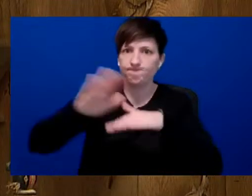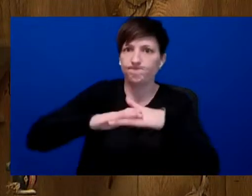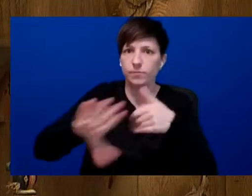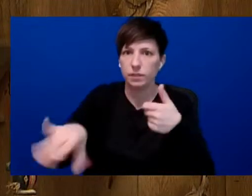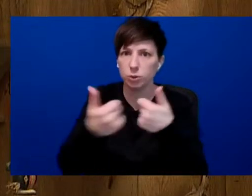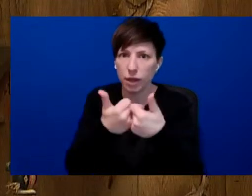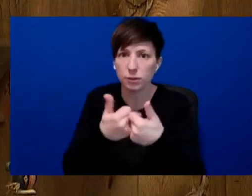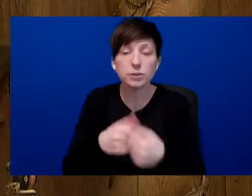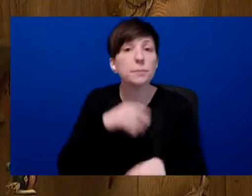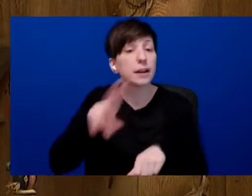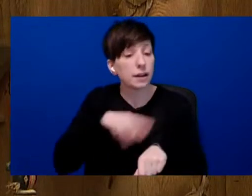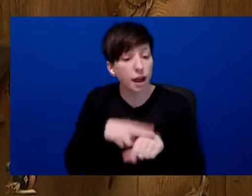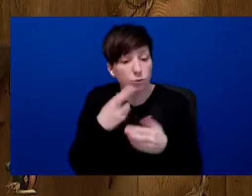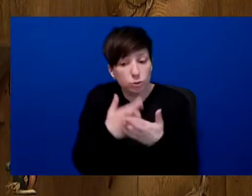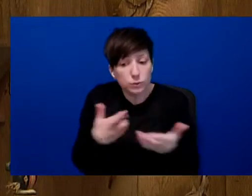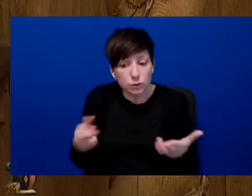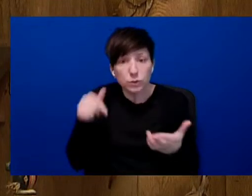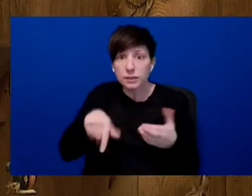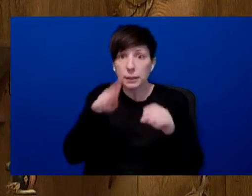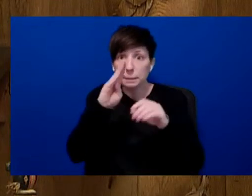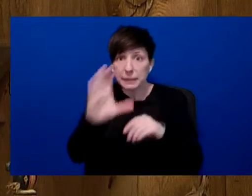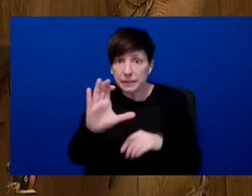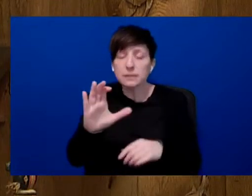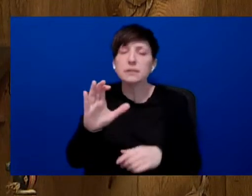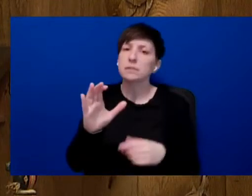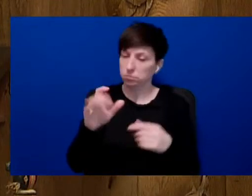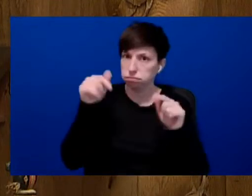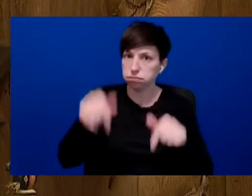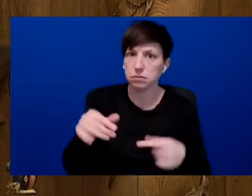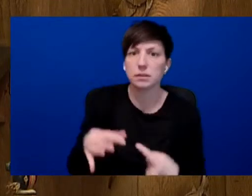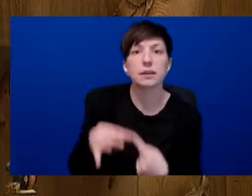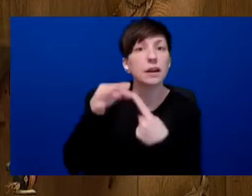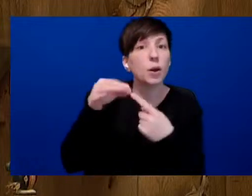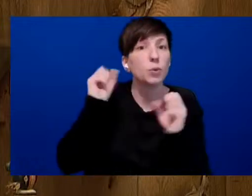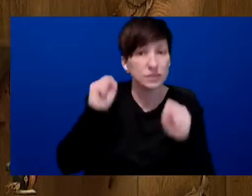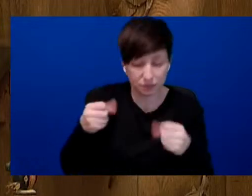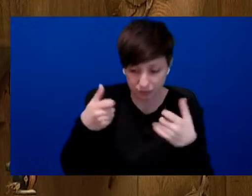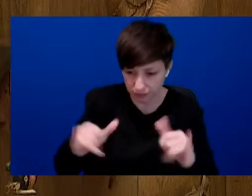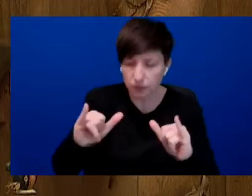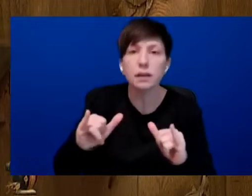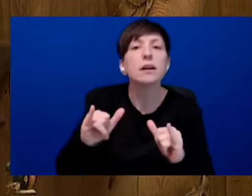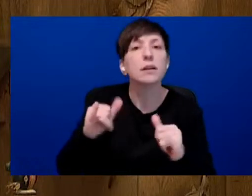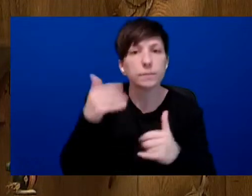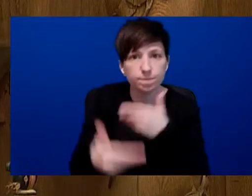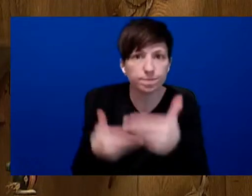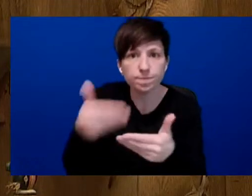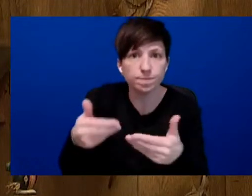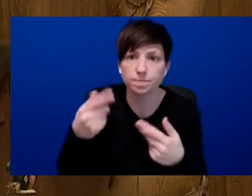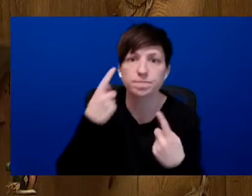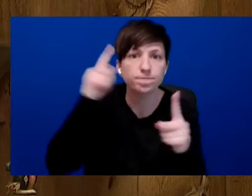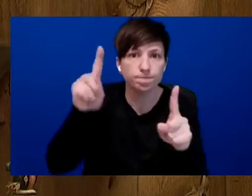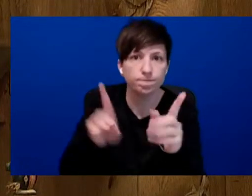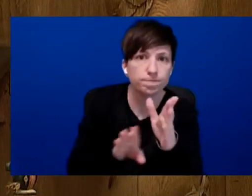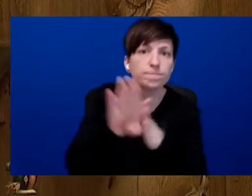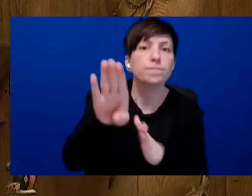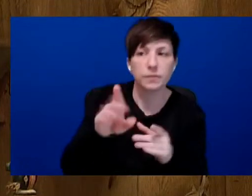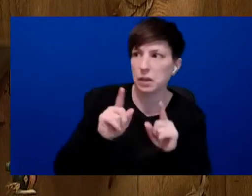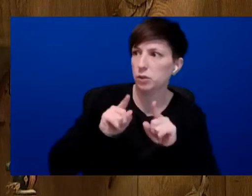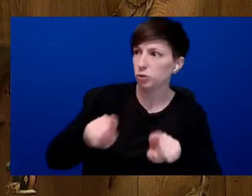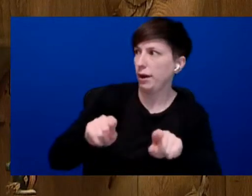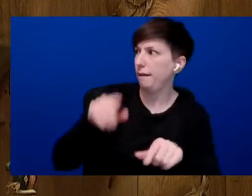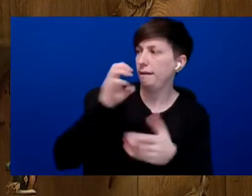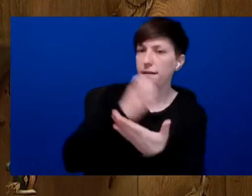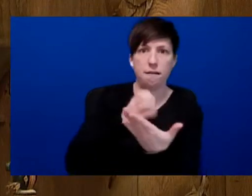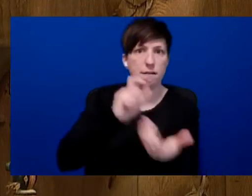resources put us in a unique position to excel in shifting economic times and maximize the benefits to people